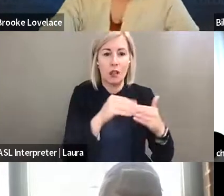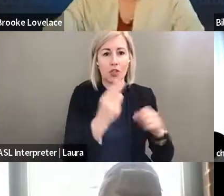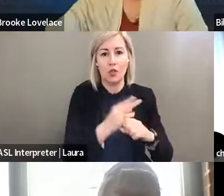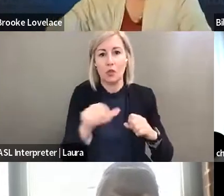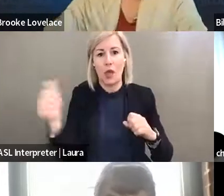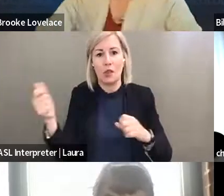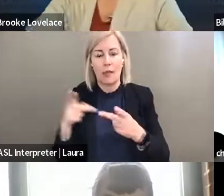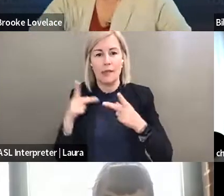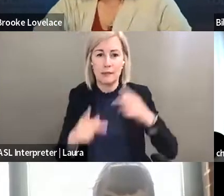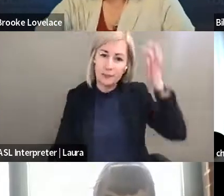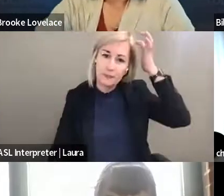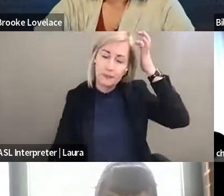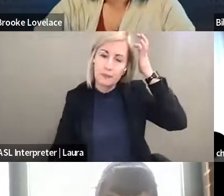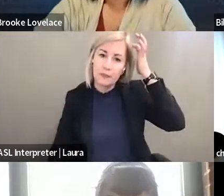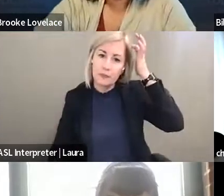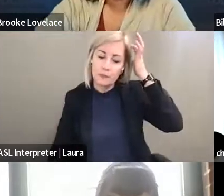elsewhere.